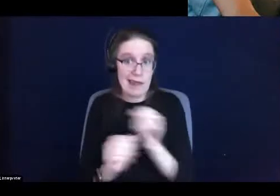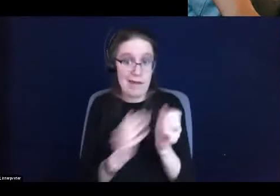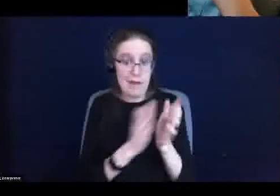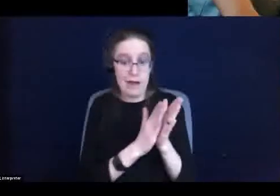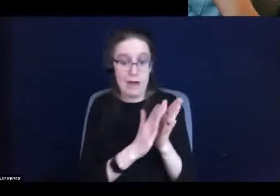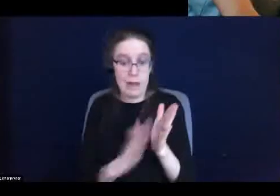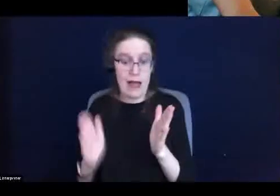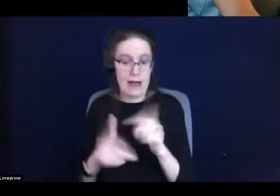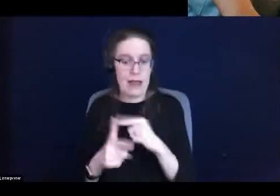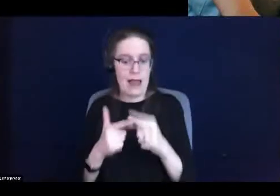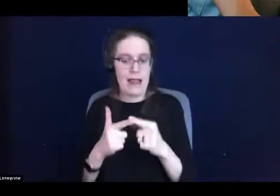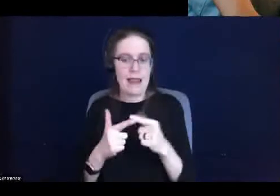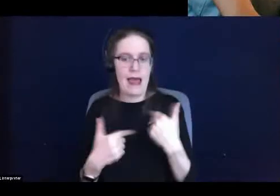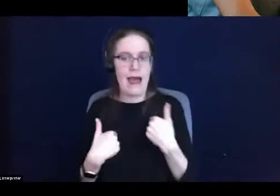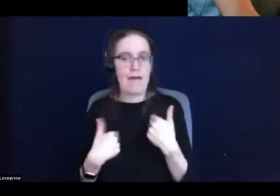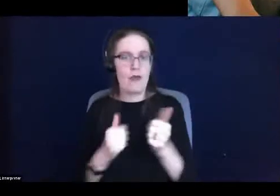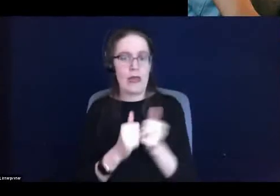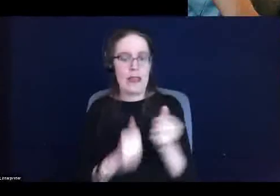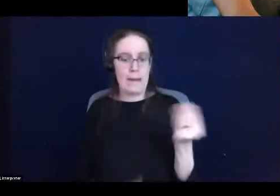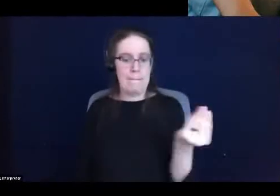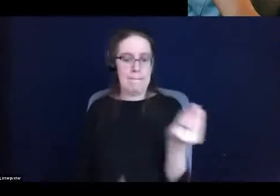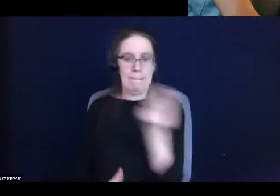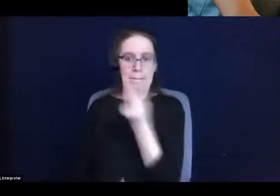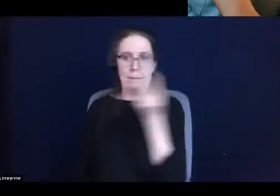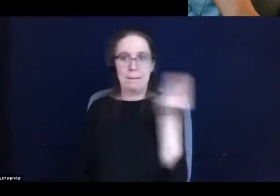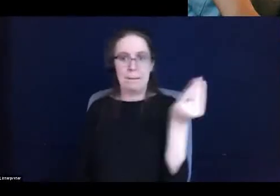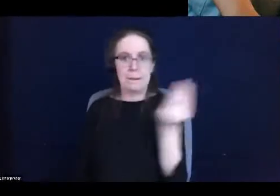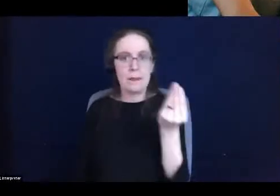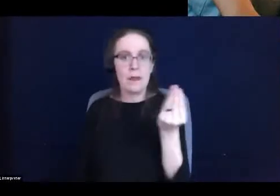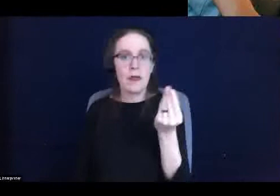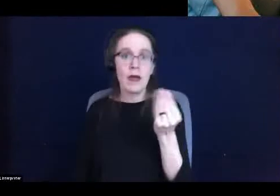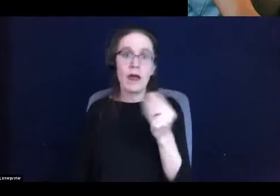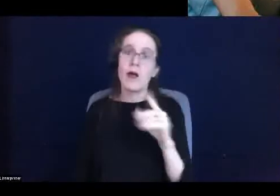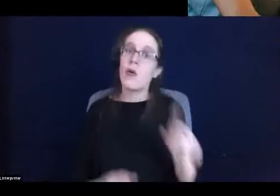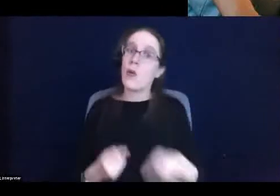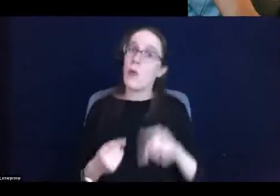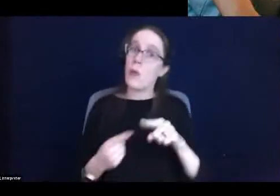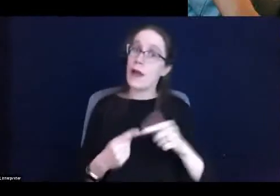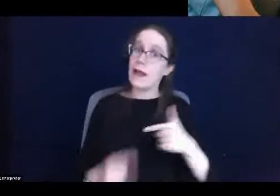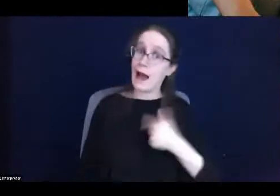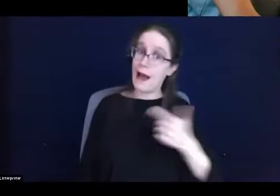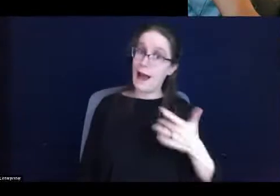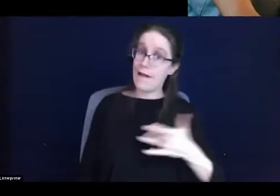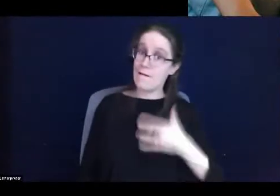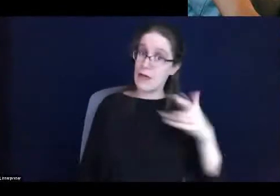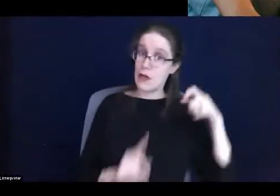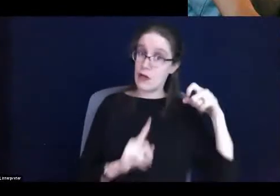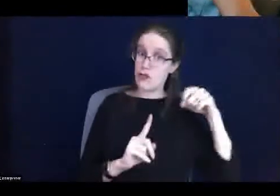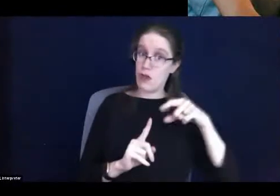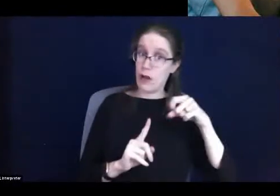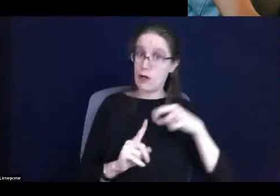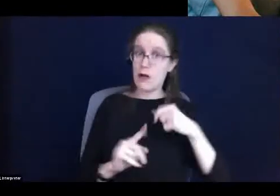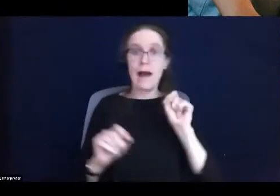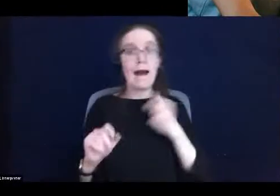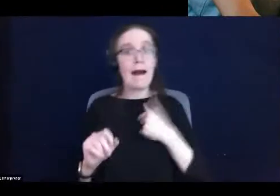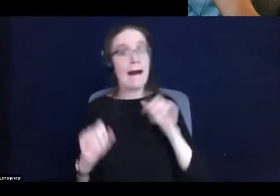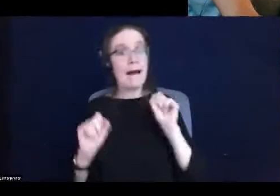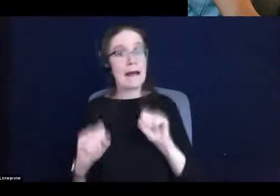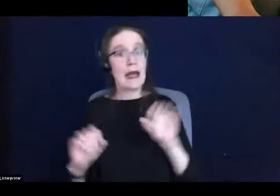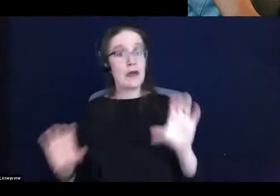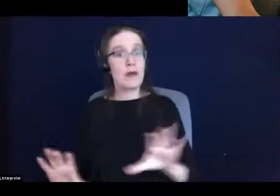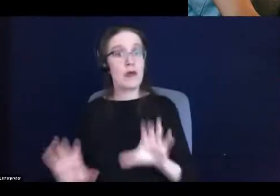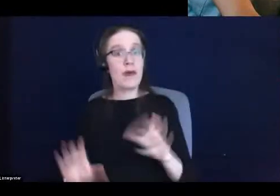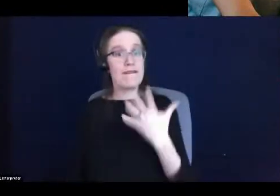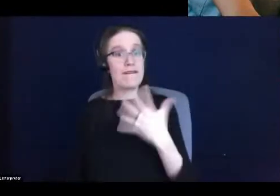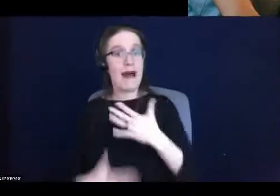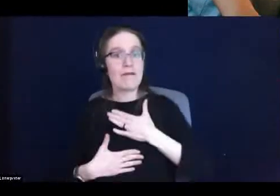go. When I feel triggered, I can do 5 quick deep breaths to help me feel calm